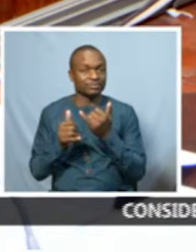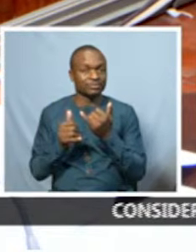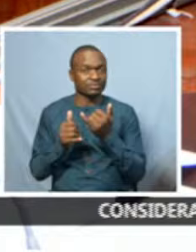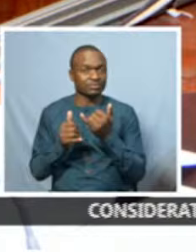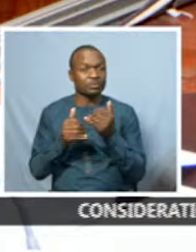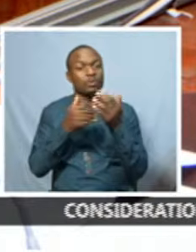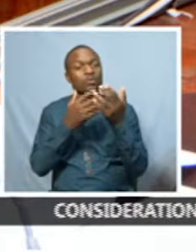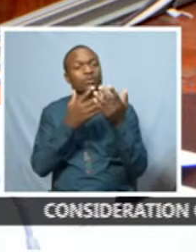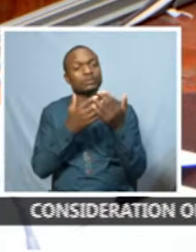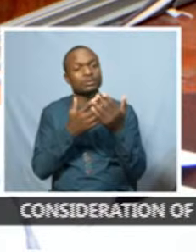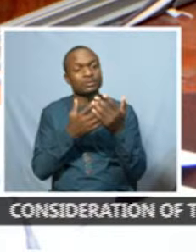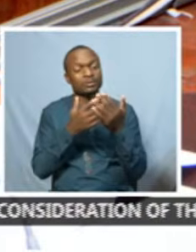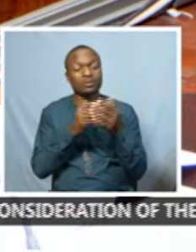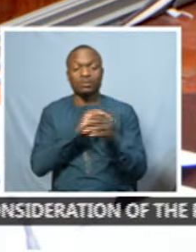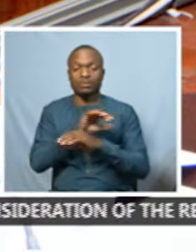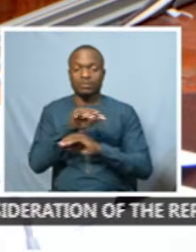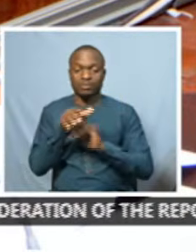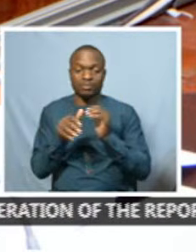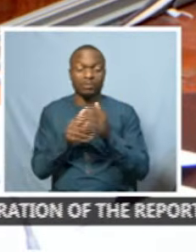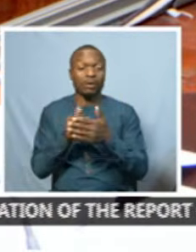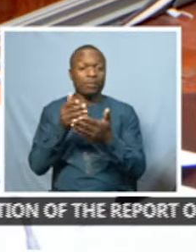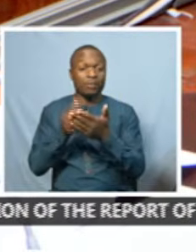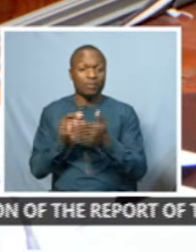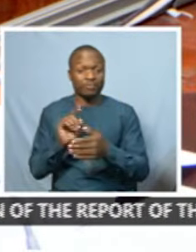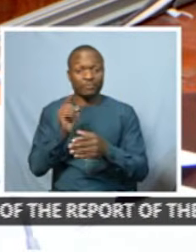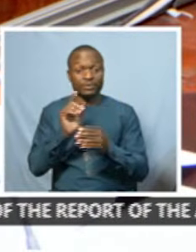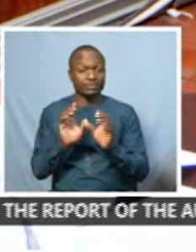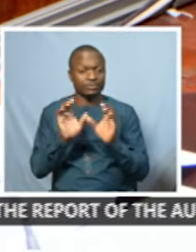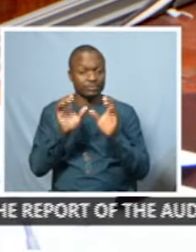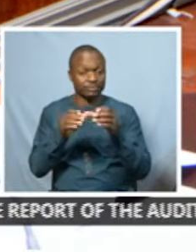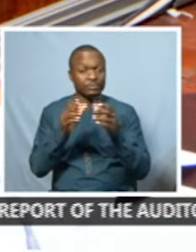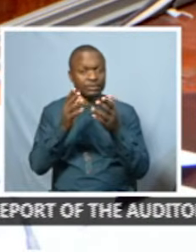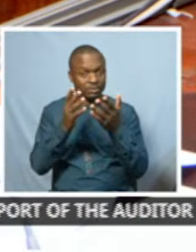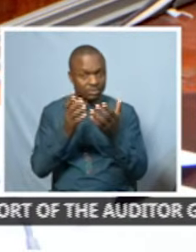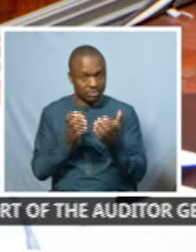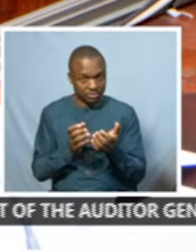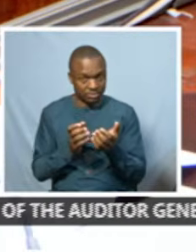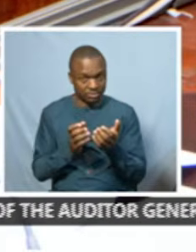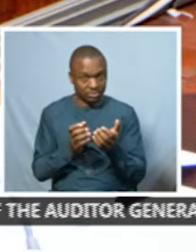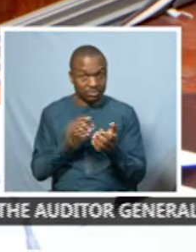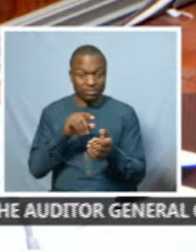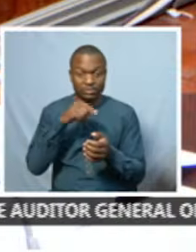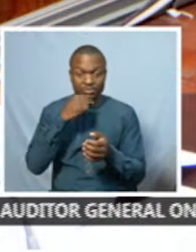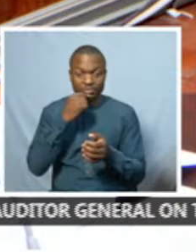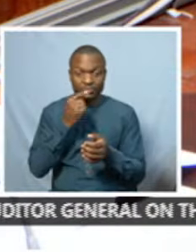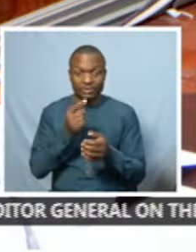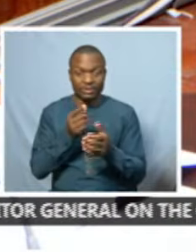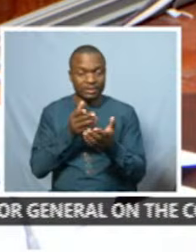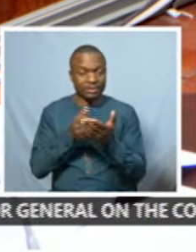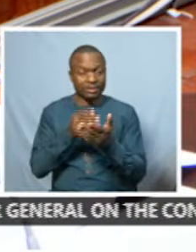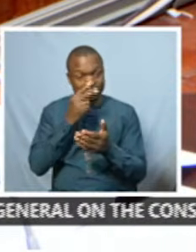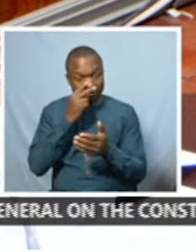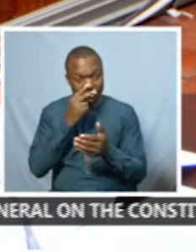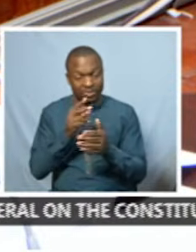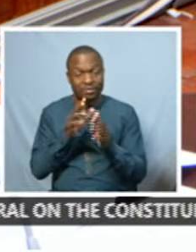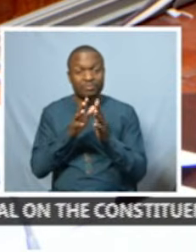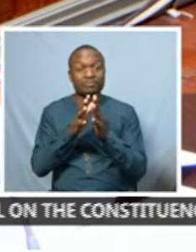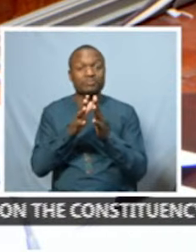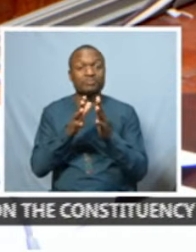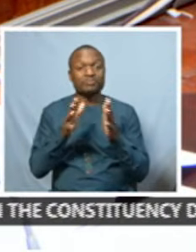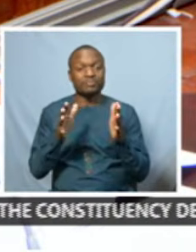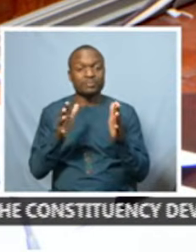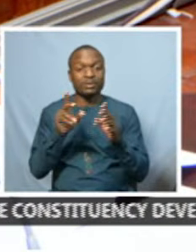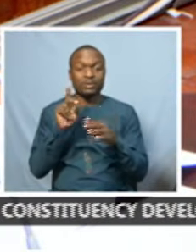And all of them. And this is the first council I wanted to come to mention this. I've seen a huge number